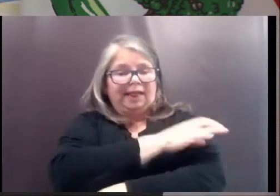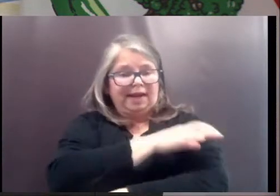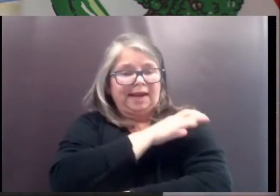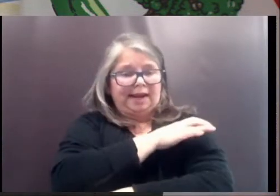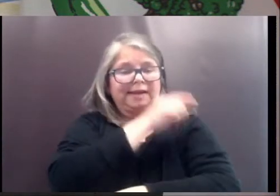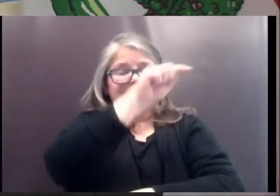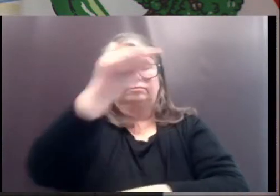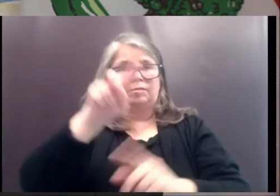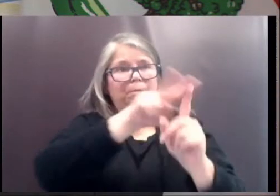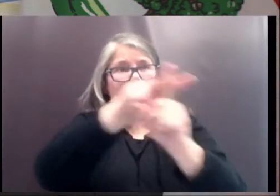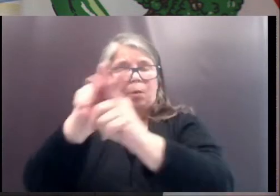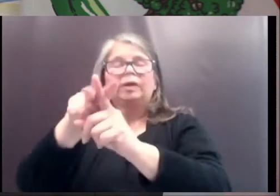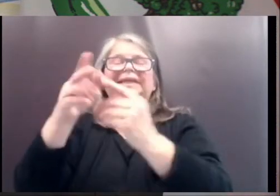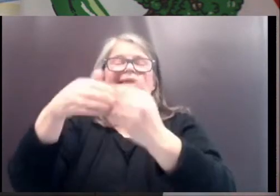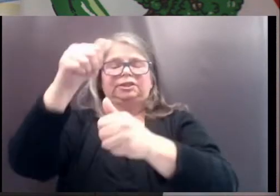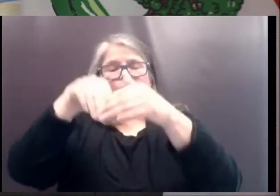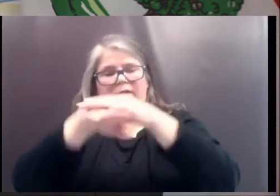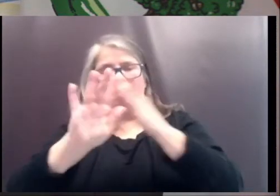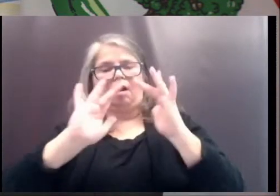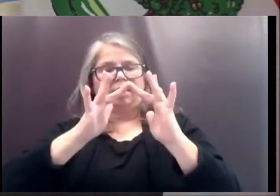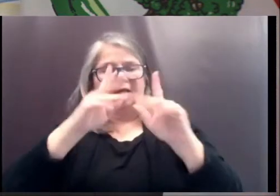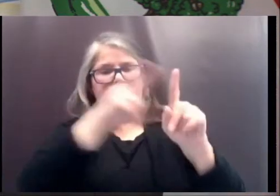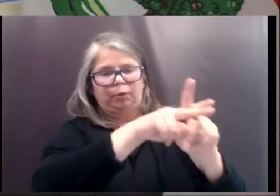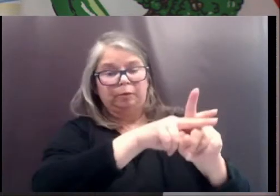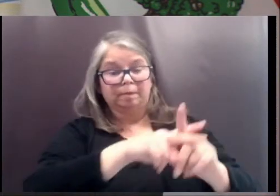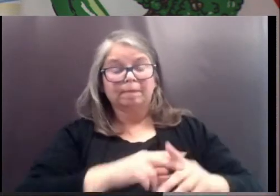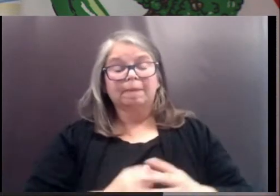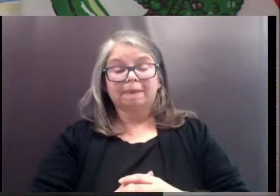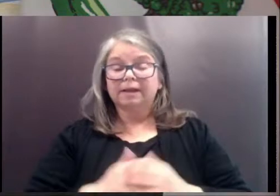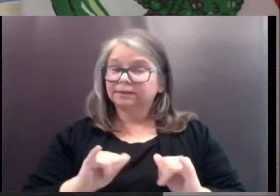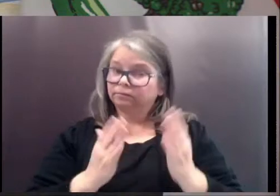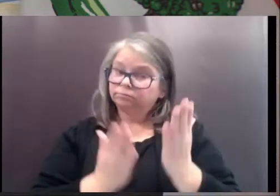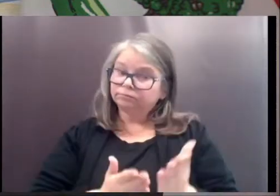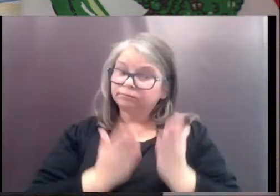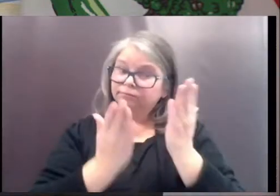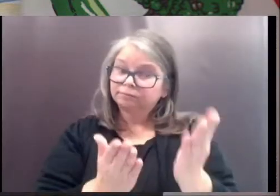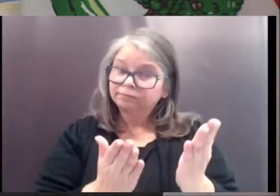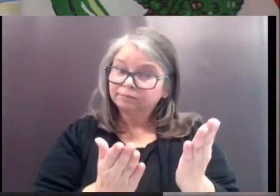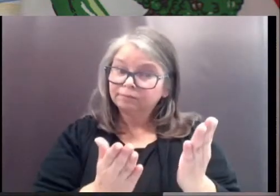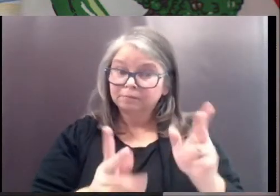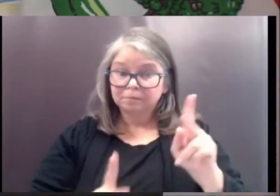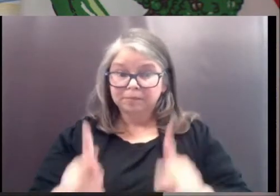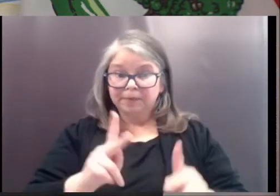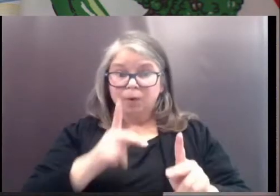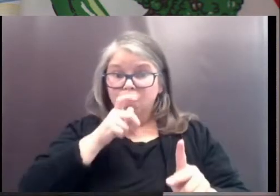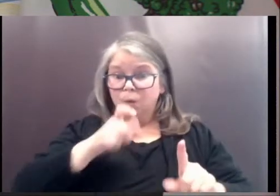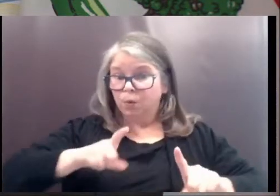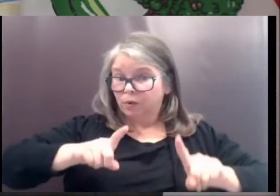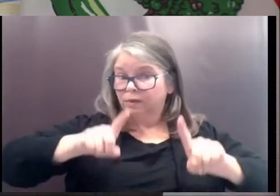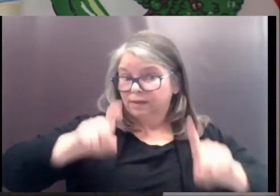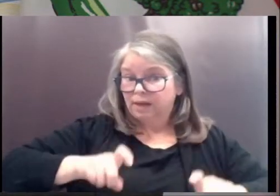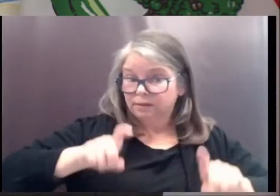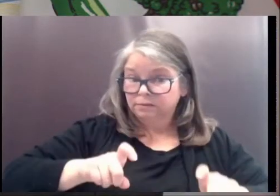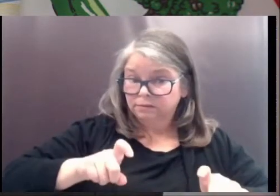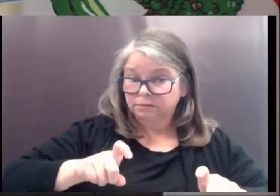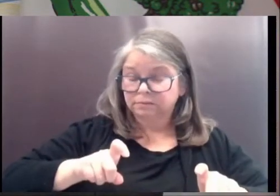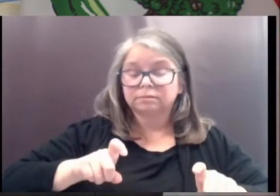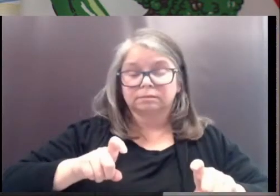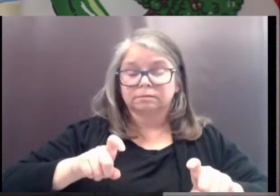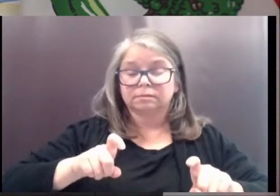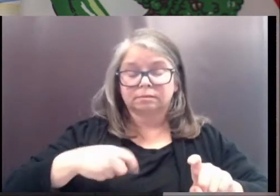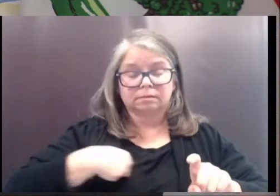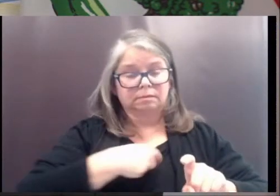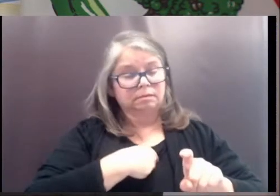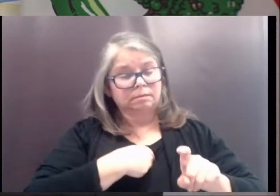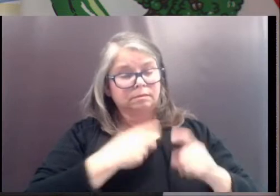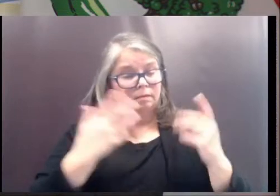still recommending that definitely for people who need to be tested. We want to have access for any individual who has any